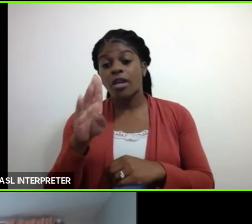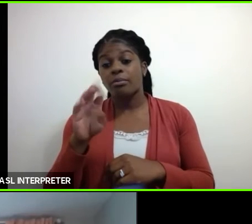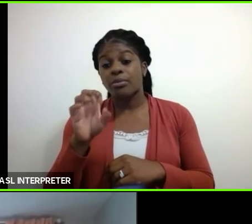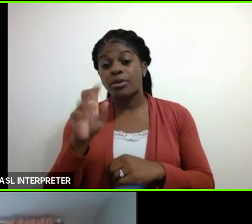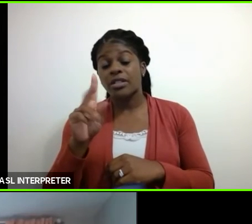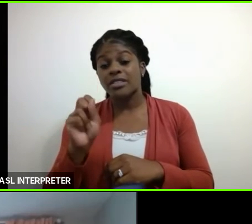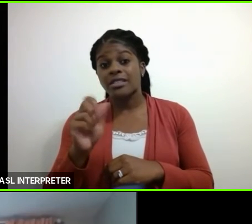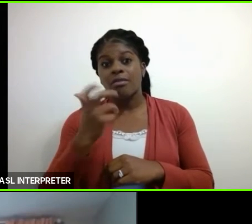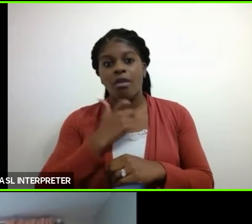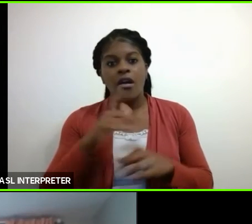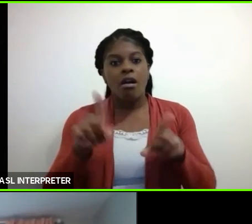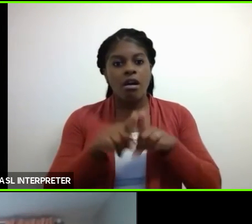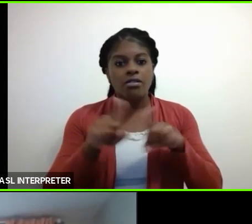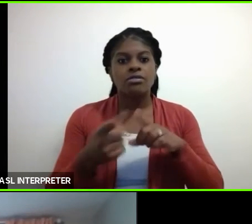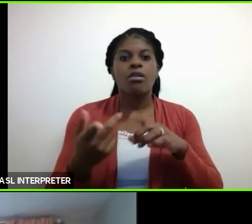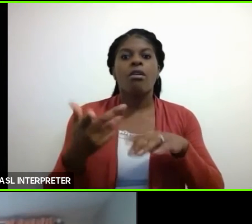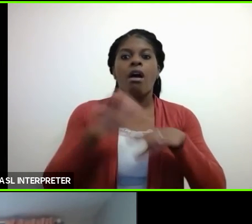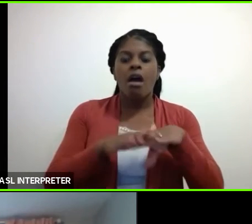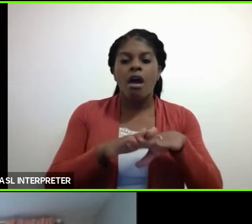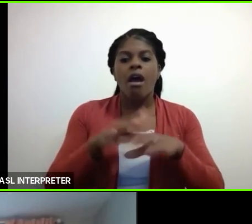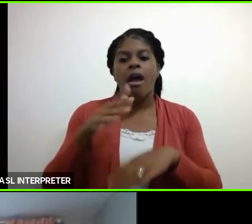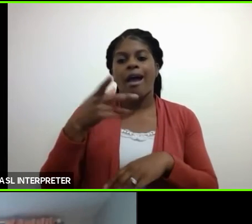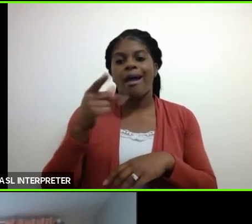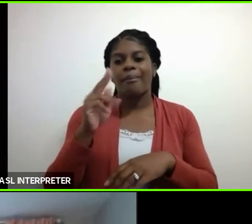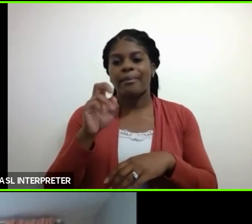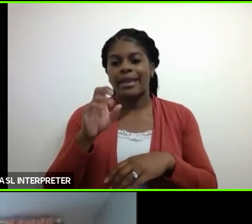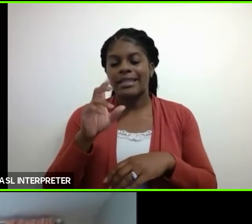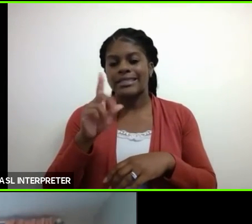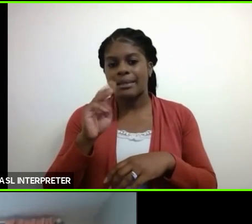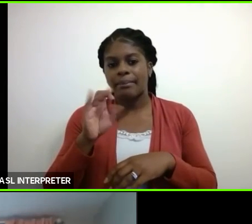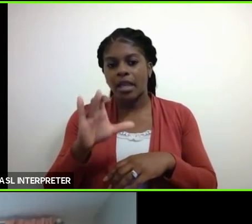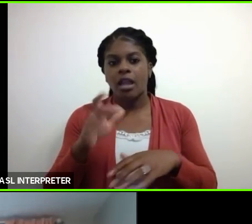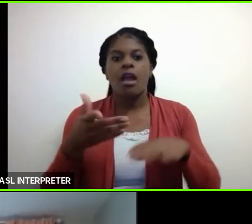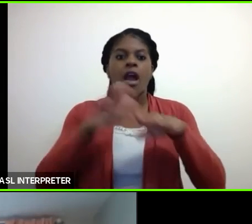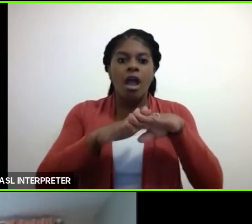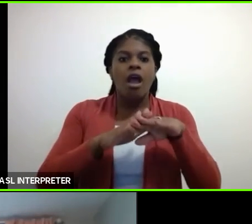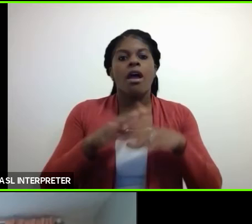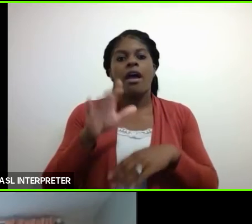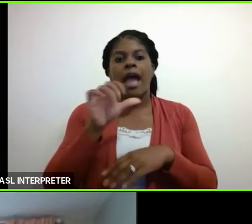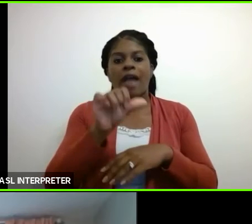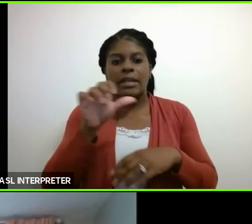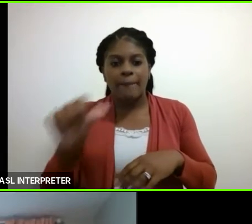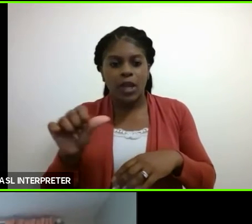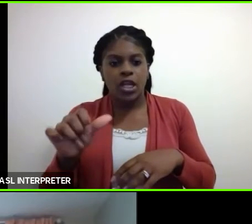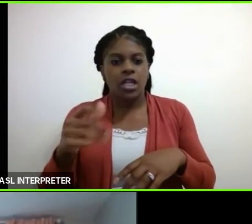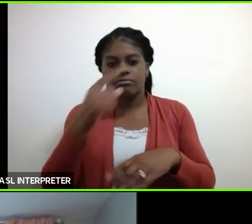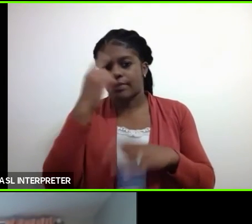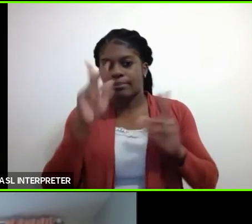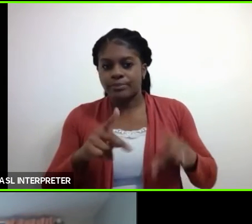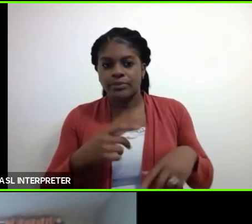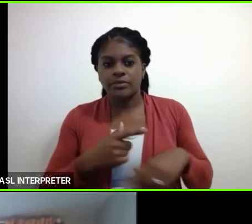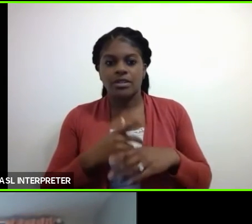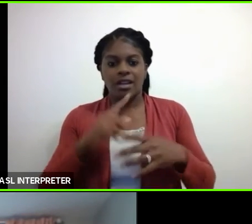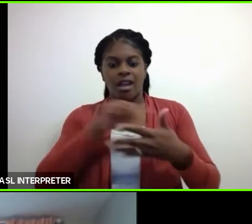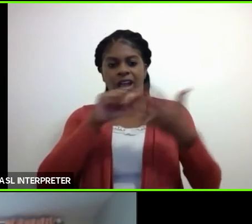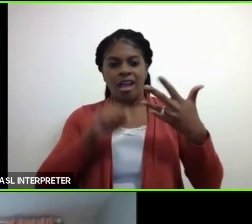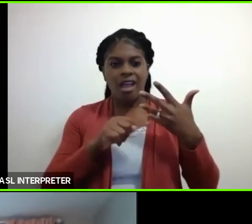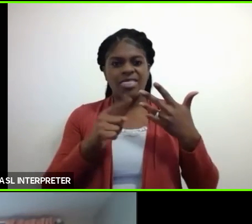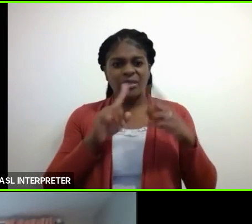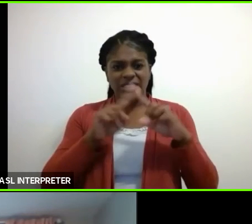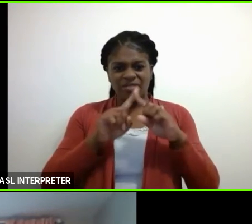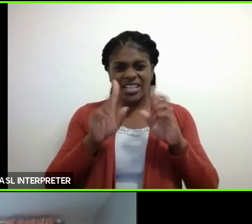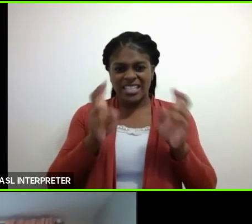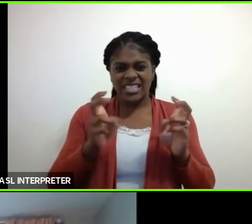also a risk to be African American based on all of those incidents. And that was